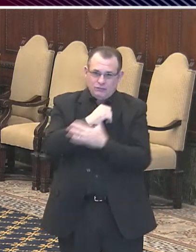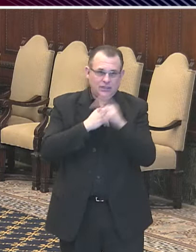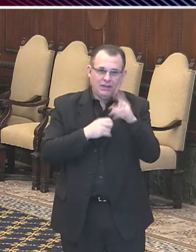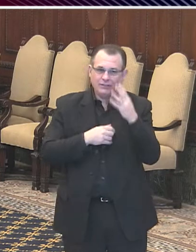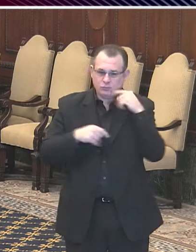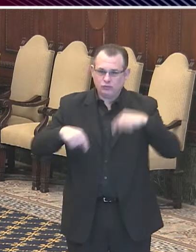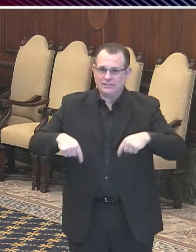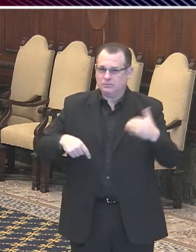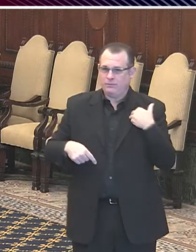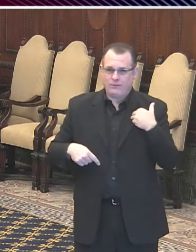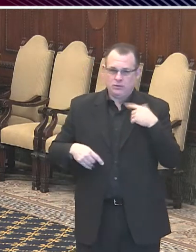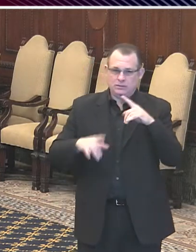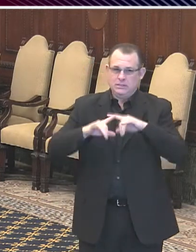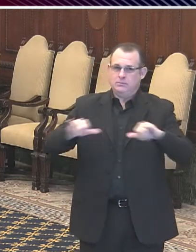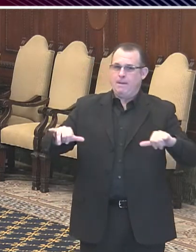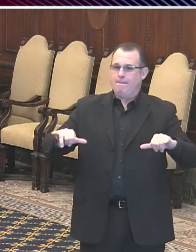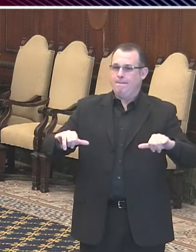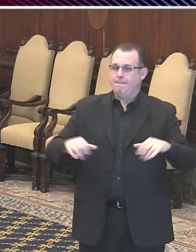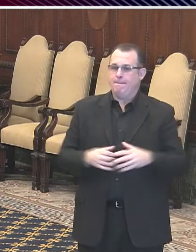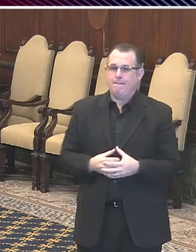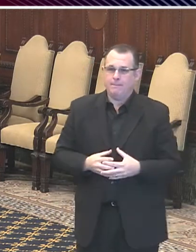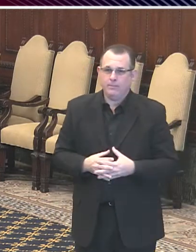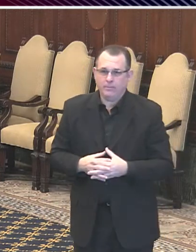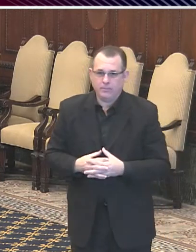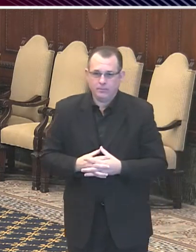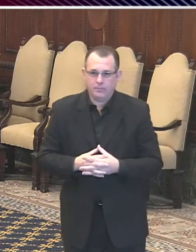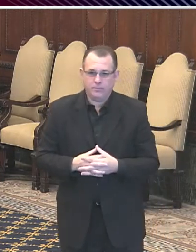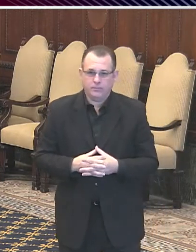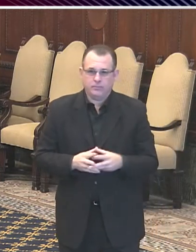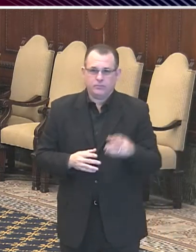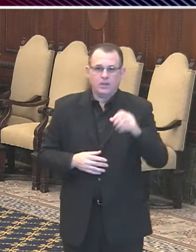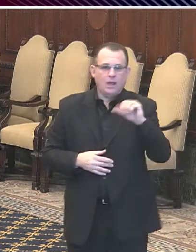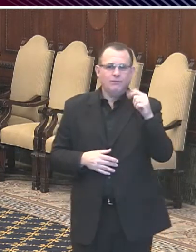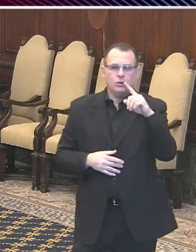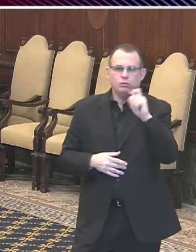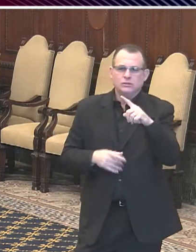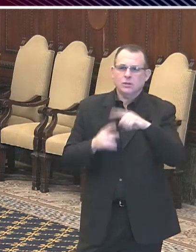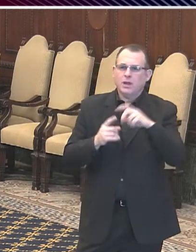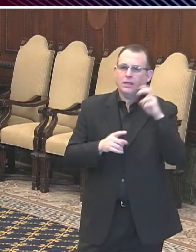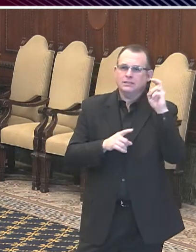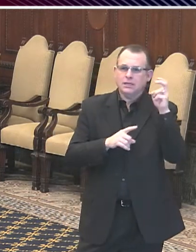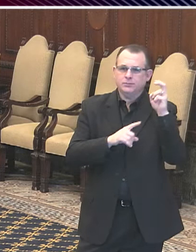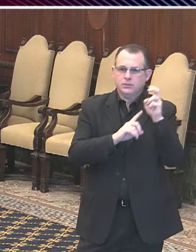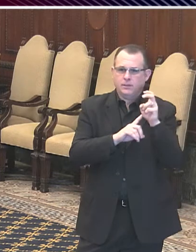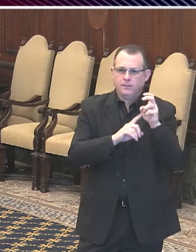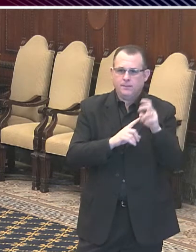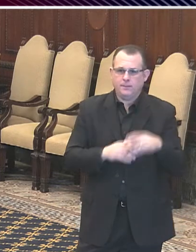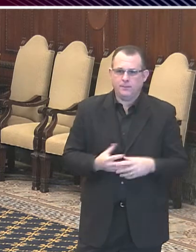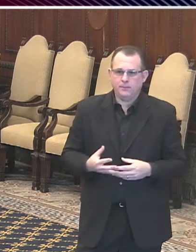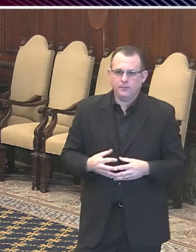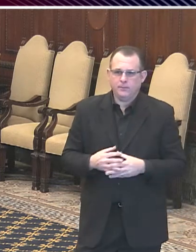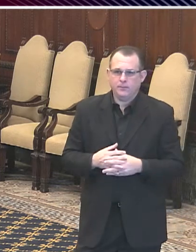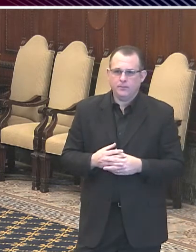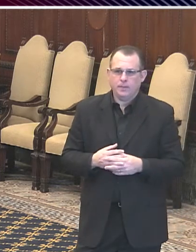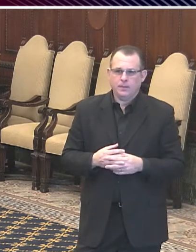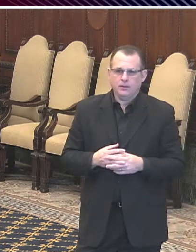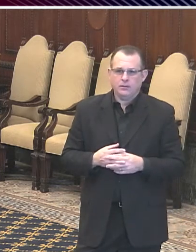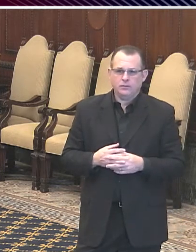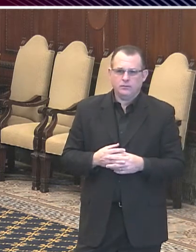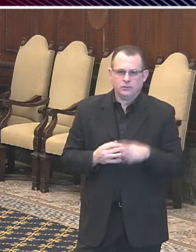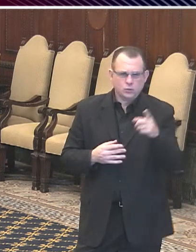My second question is in regards to SEPTA. There were 3 workers, maintenance workers that are confirmed dead